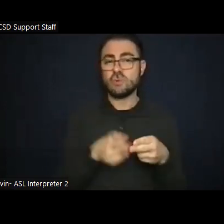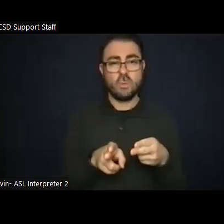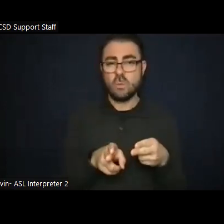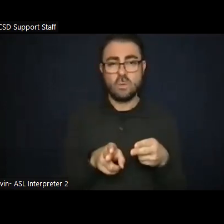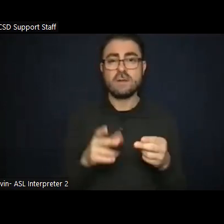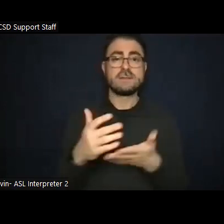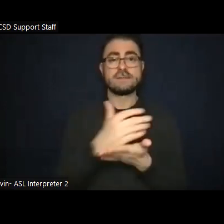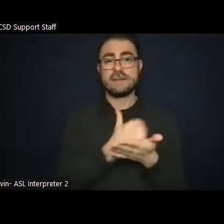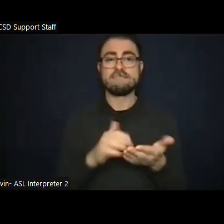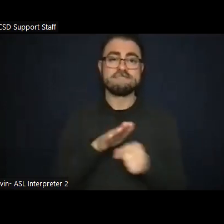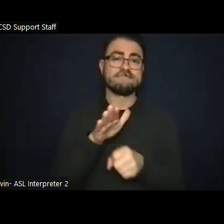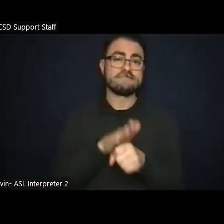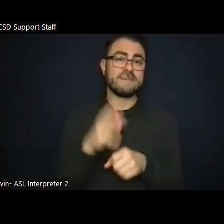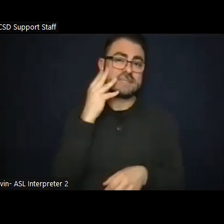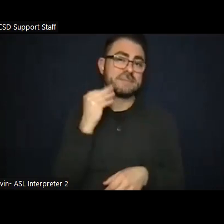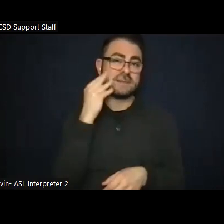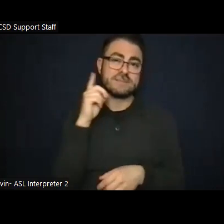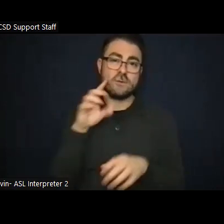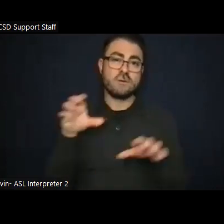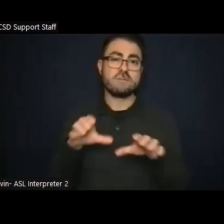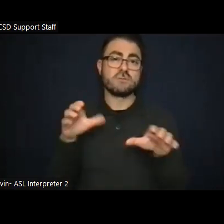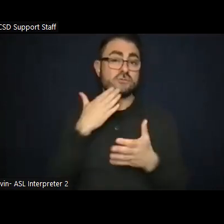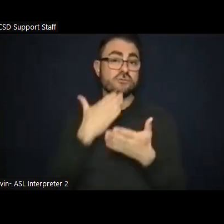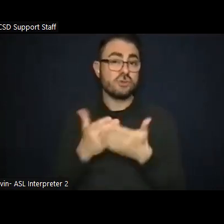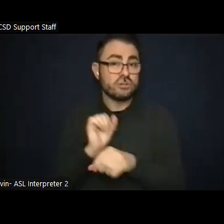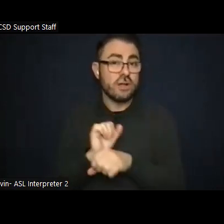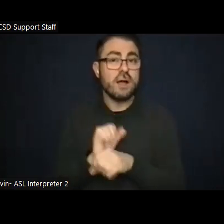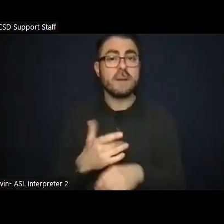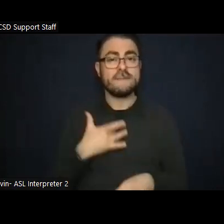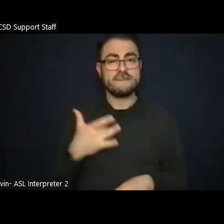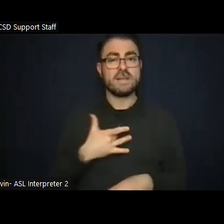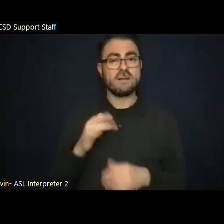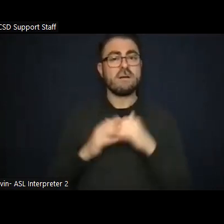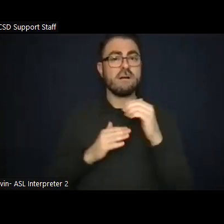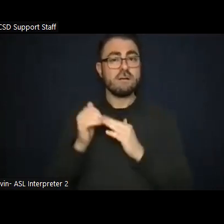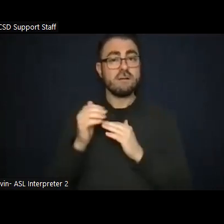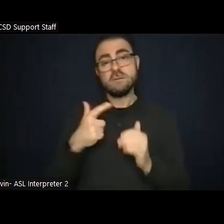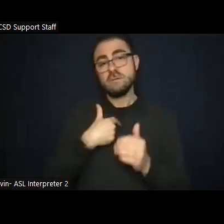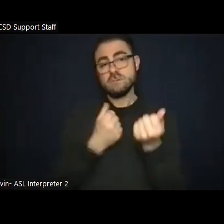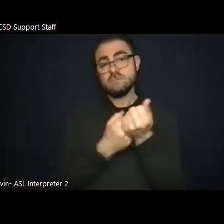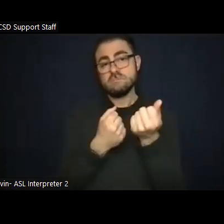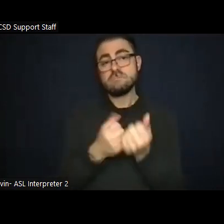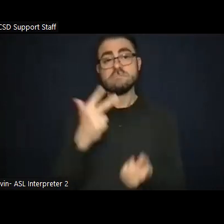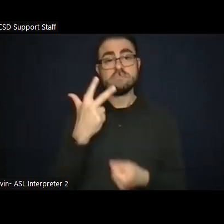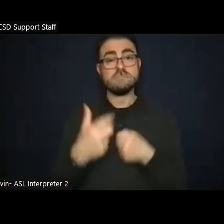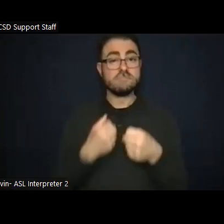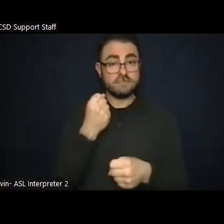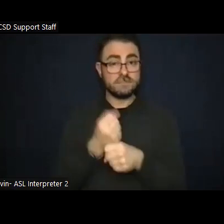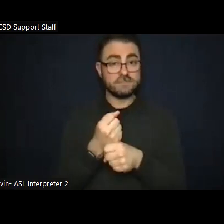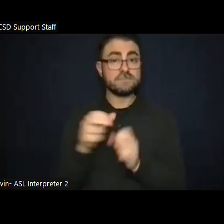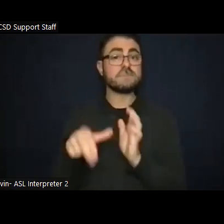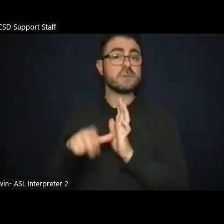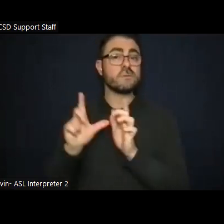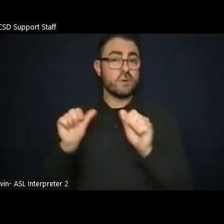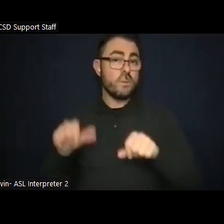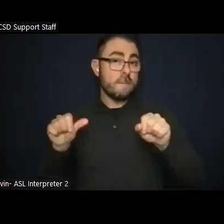get, you know, enough experience to really do a good job and feel comfortable at it. So I would advocate for 3-year terms, renewable.